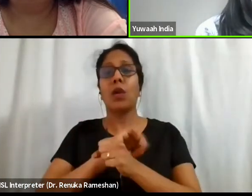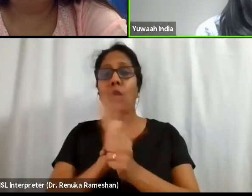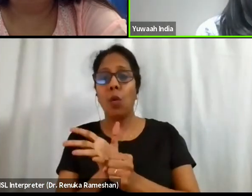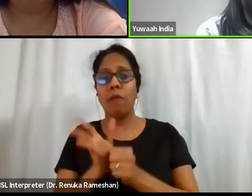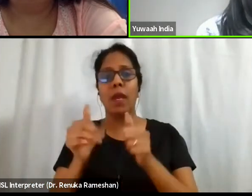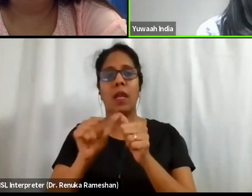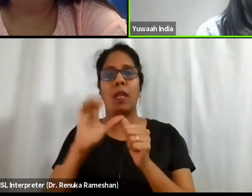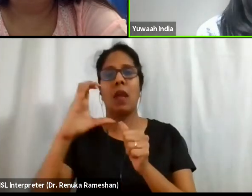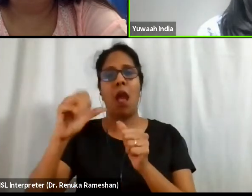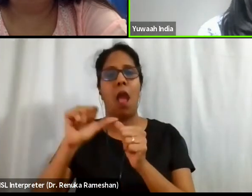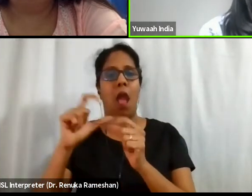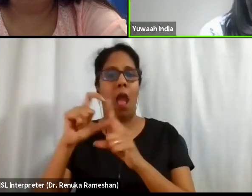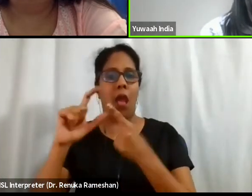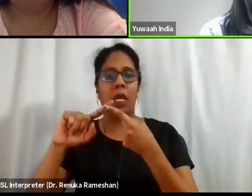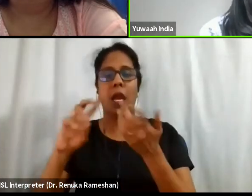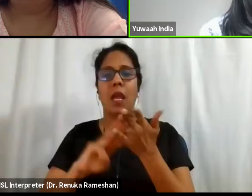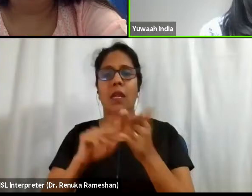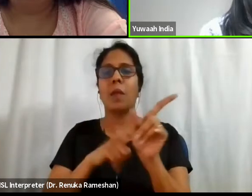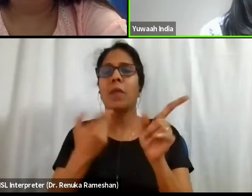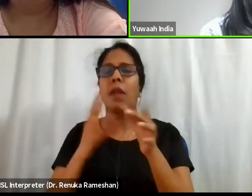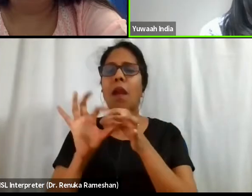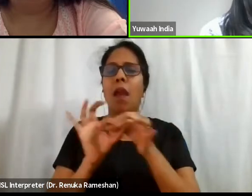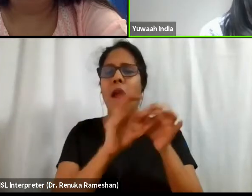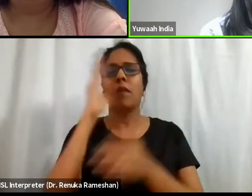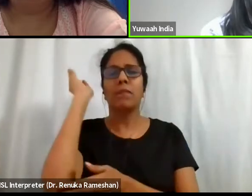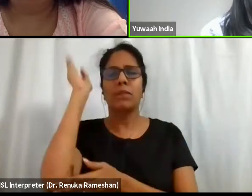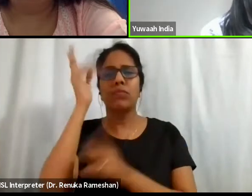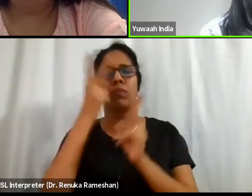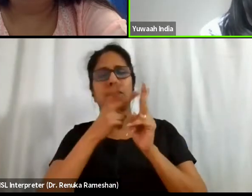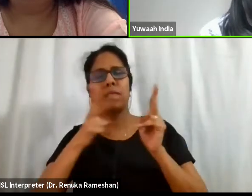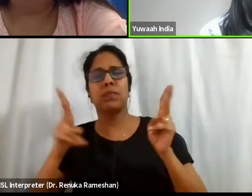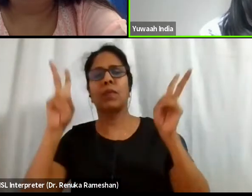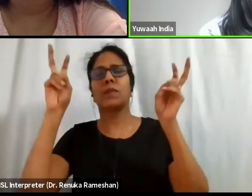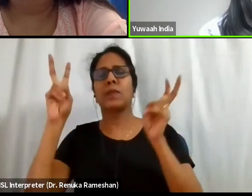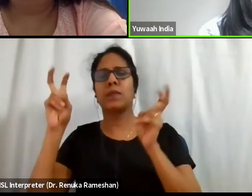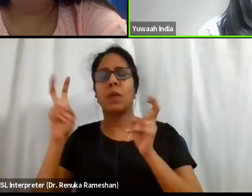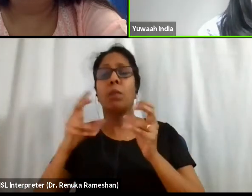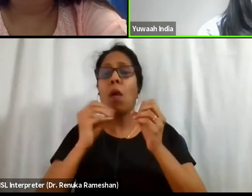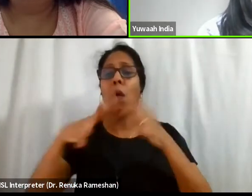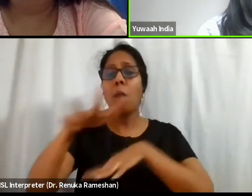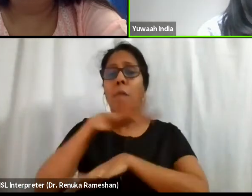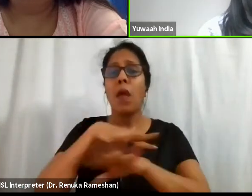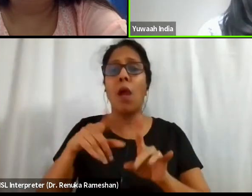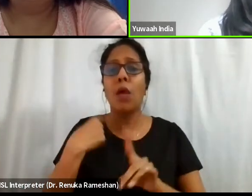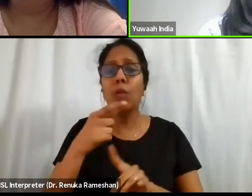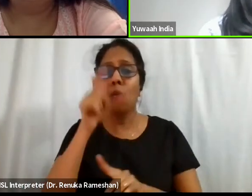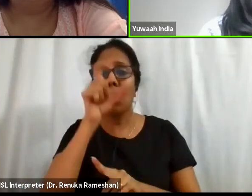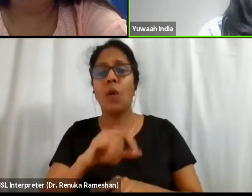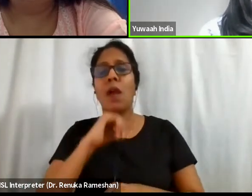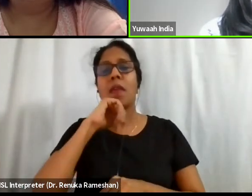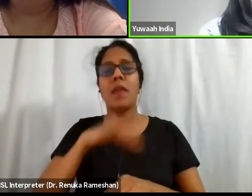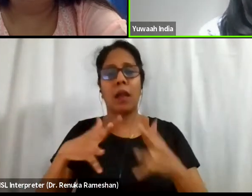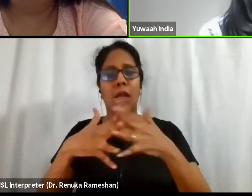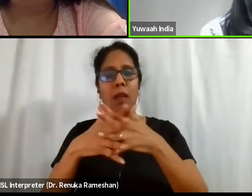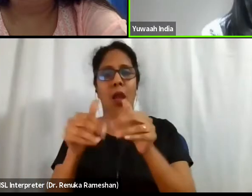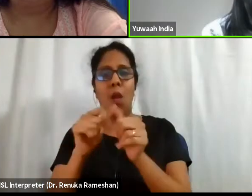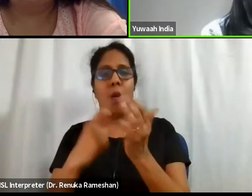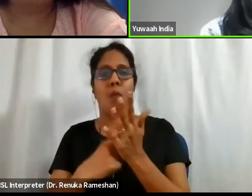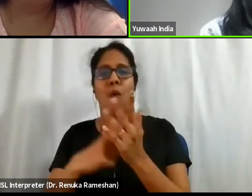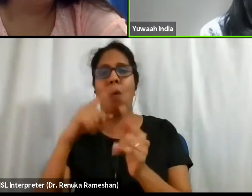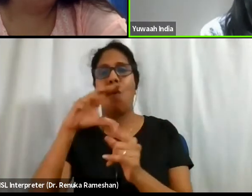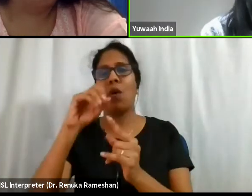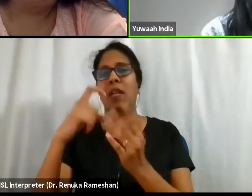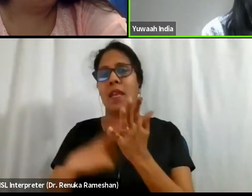of sessions and webinars hosted by the Young Warrior Campaign to combat misinformation related to COVID-19. Through